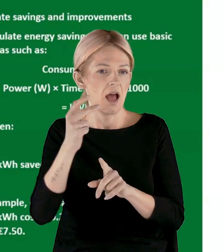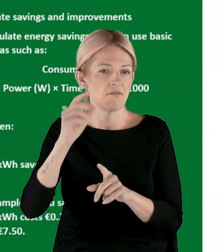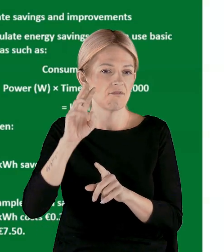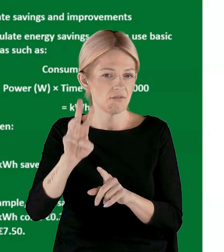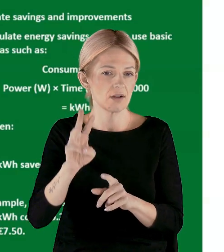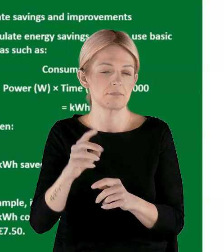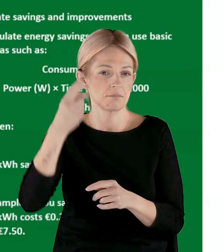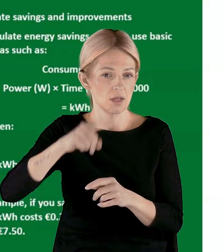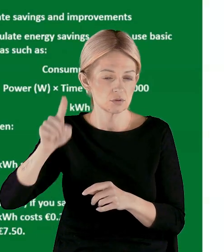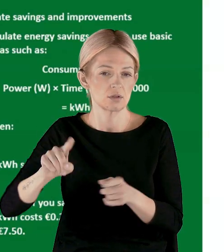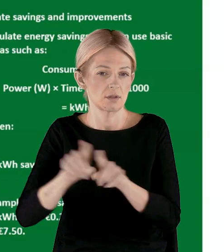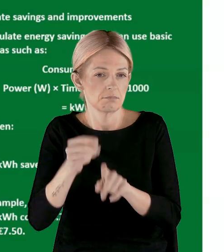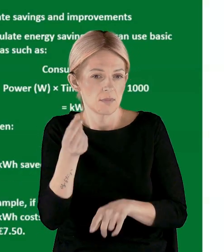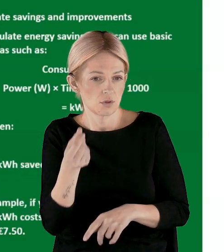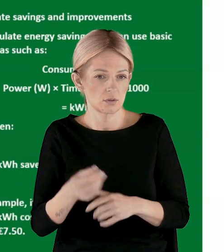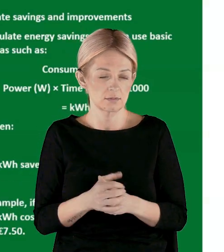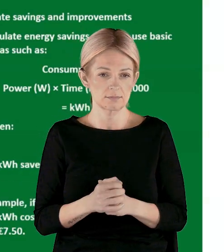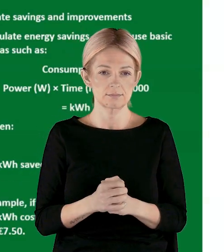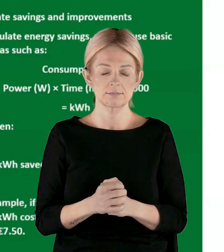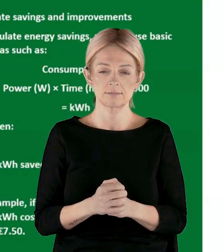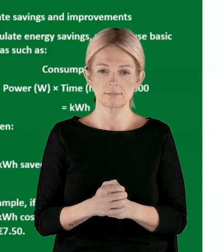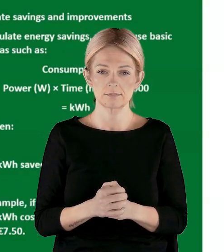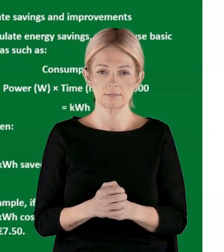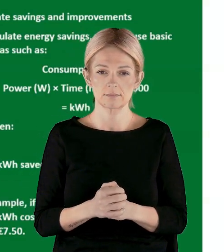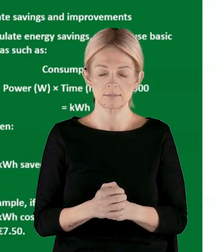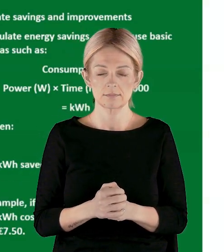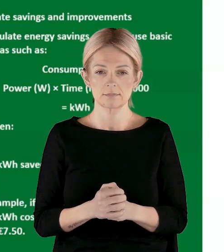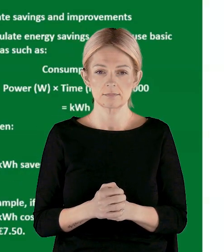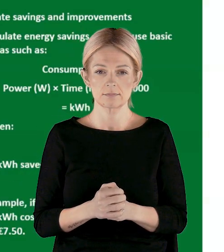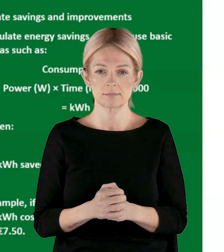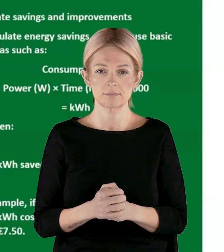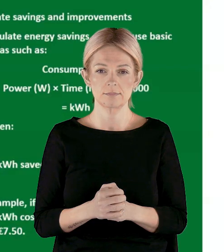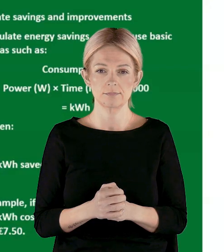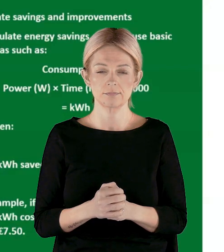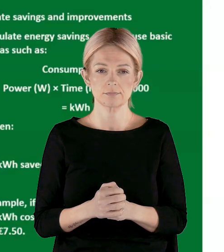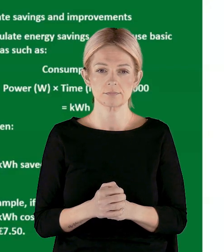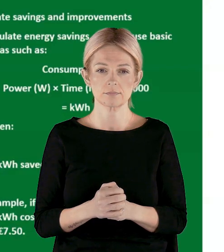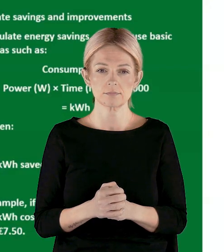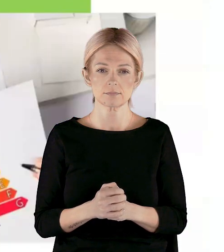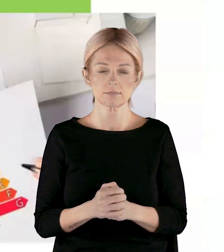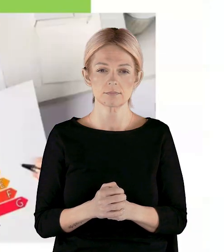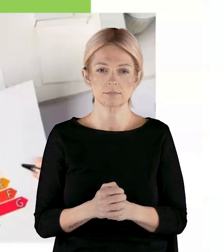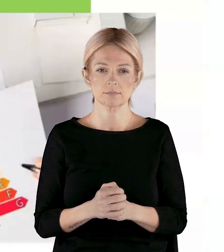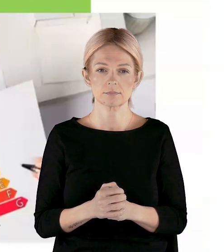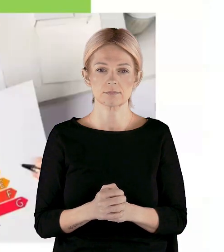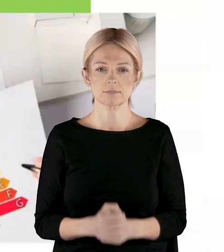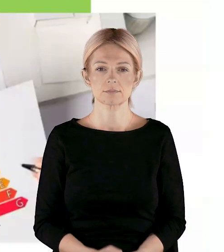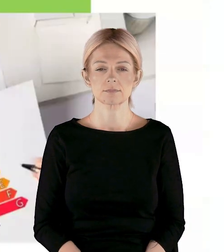it has a double effect on your budget and on the environment.